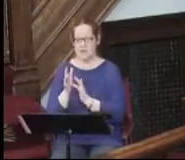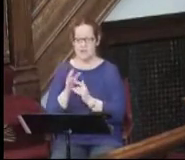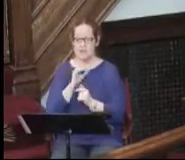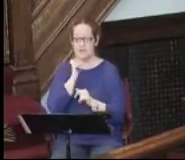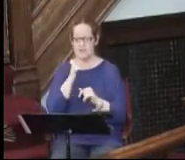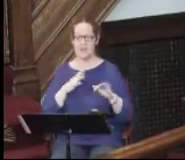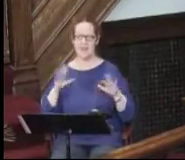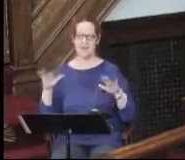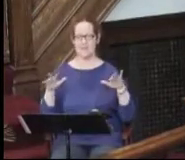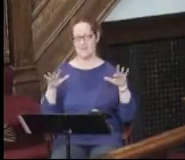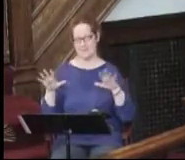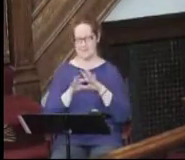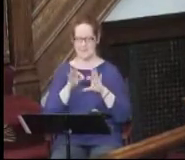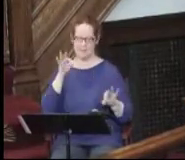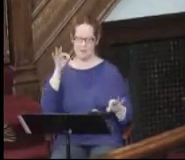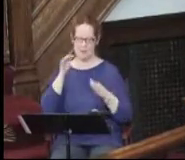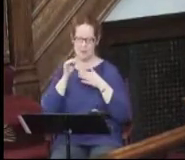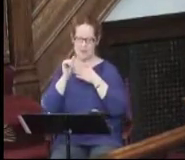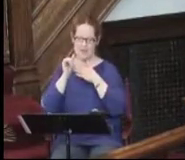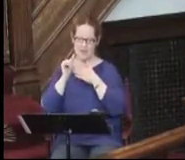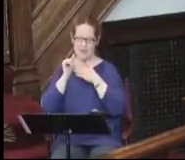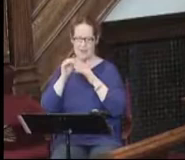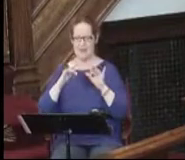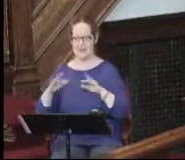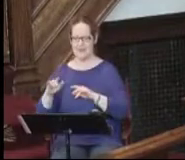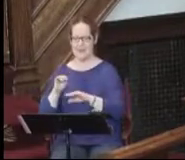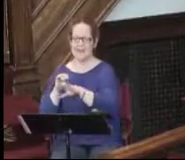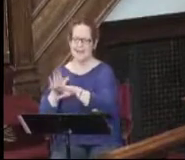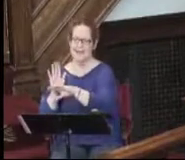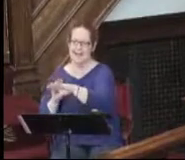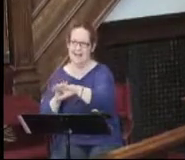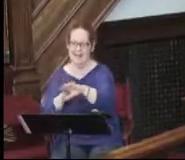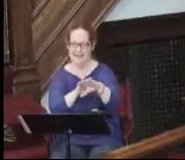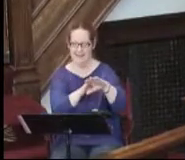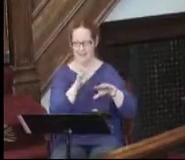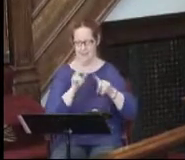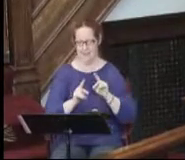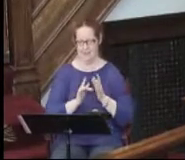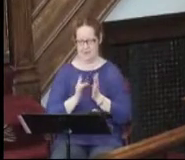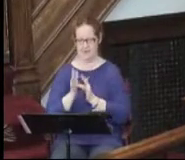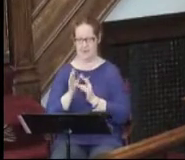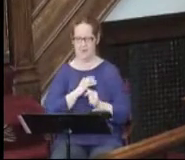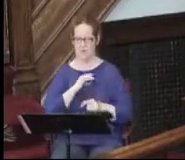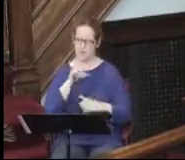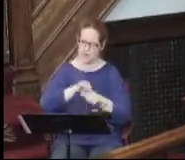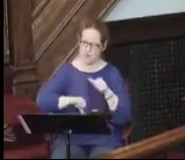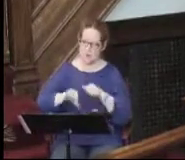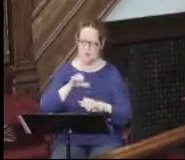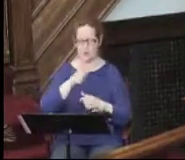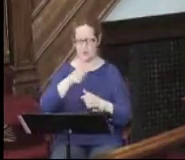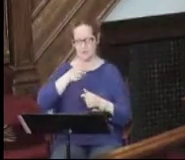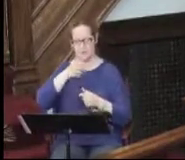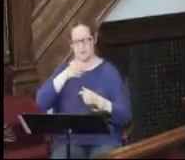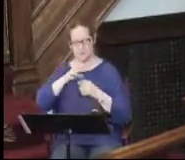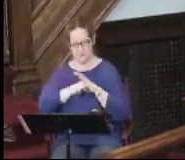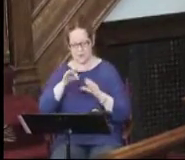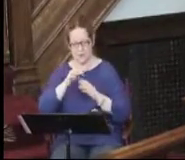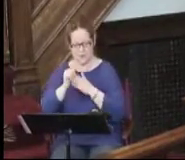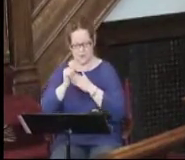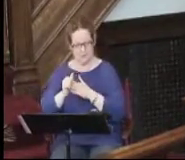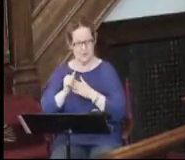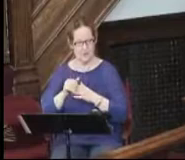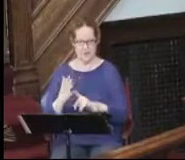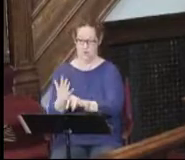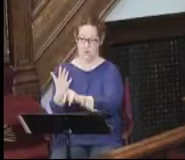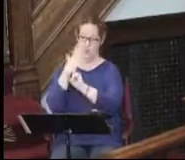this airy-fairy spiritual leader who went around trying to convert people. He was a social and spiritual leader who responded